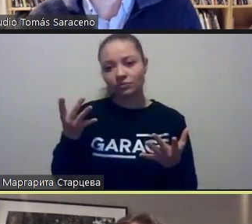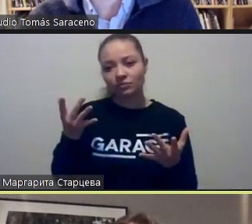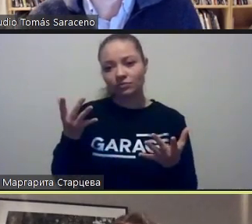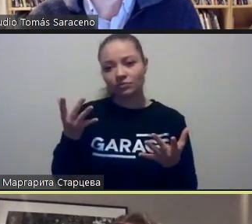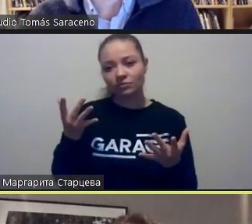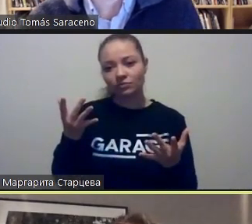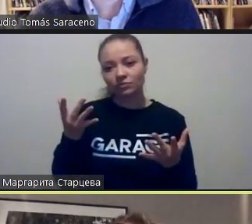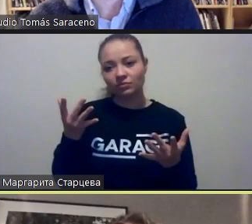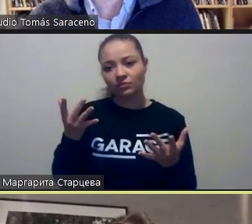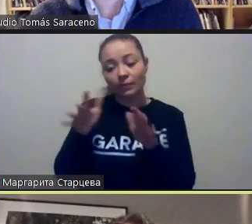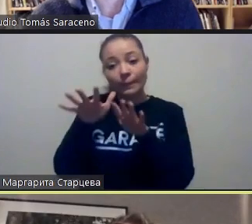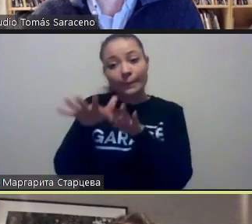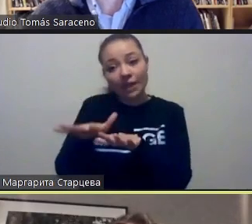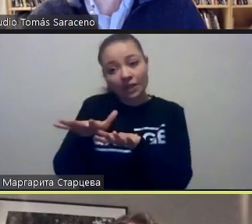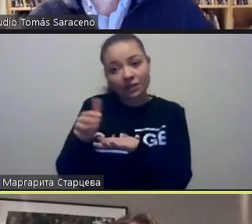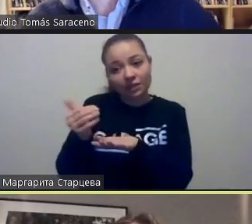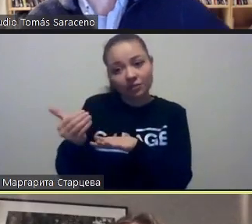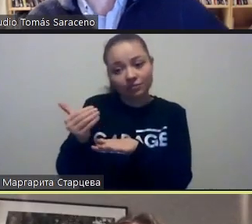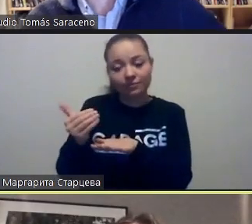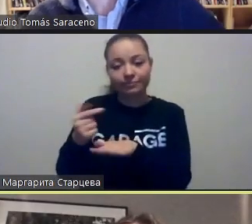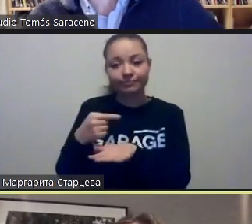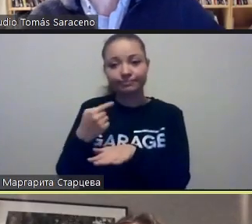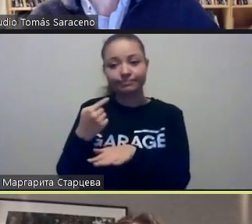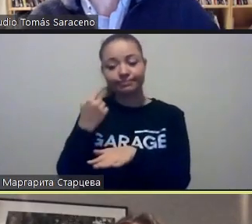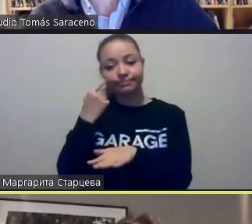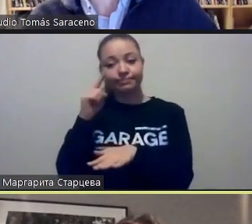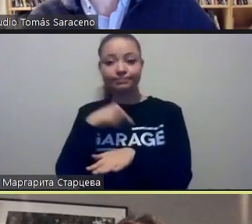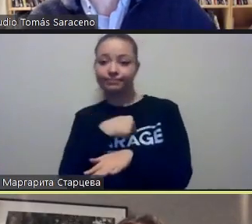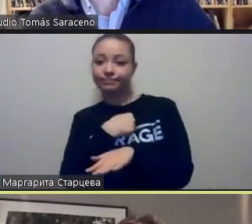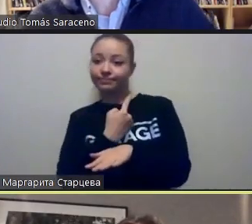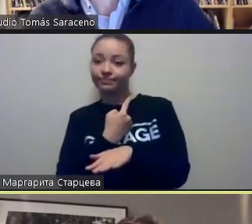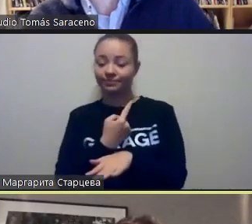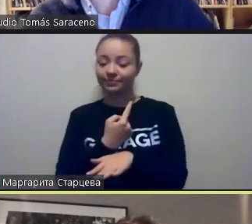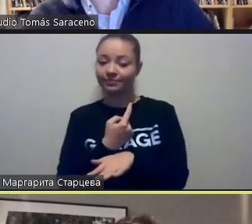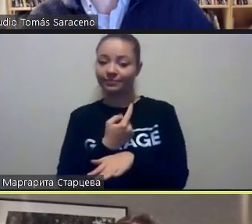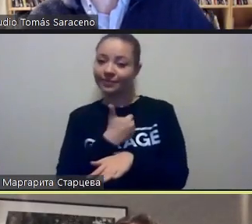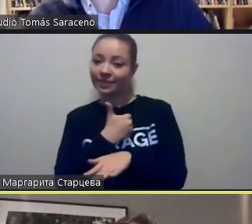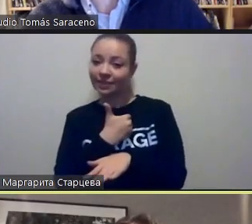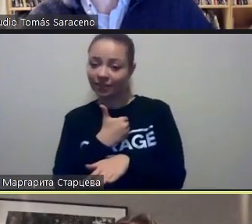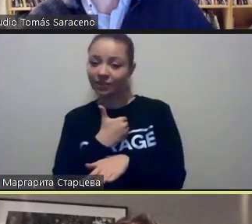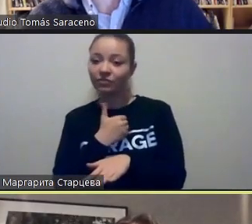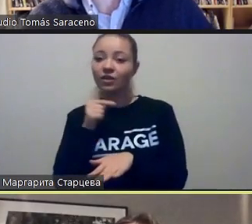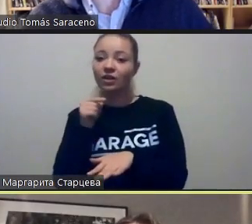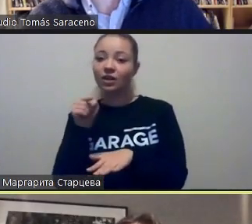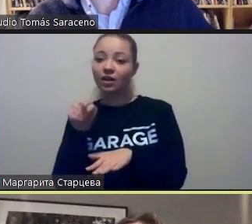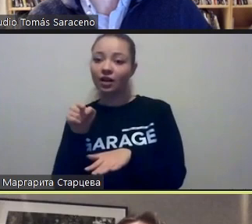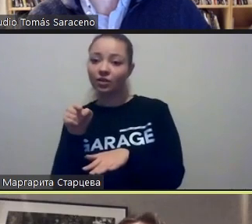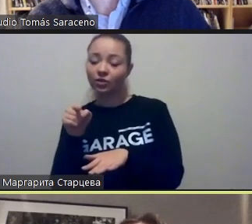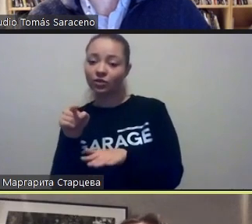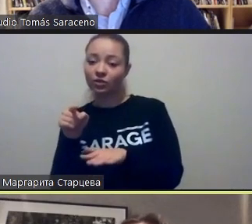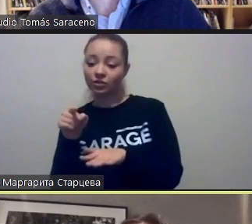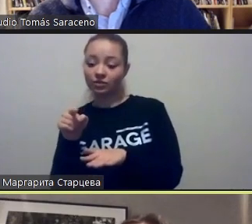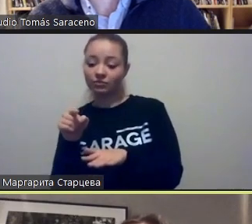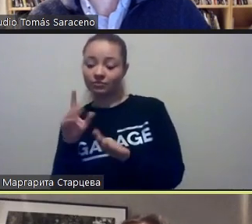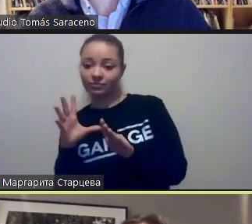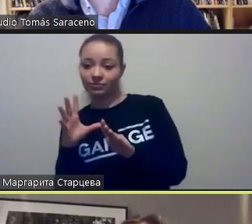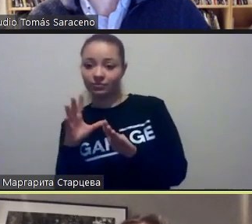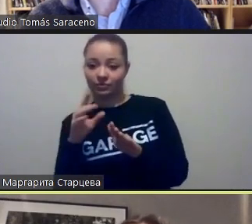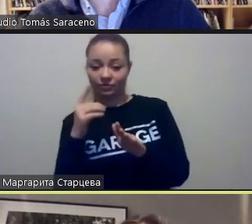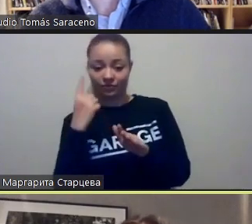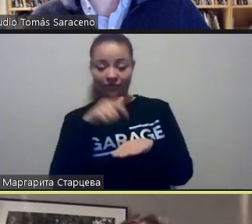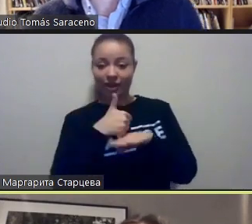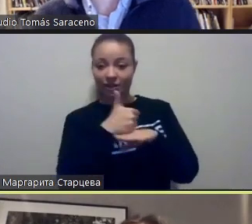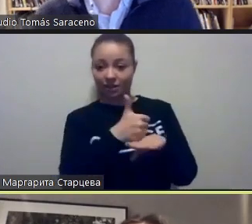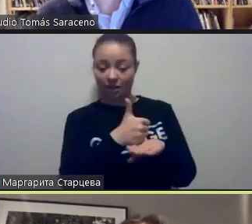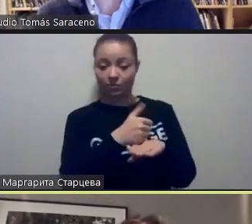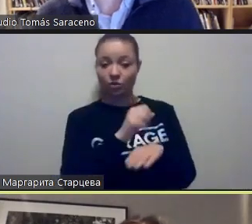those cultural local initiatives that are coming in